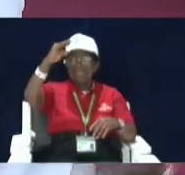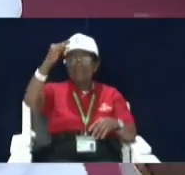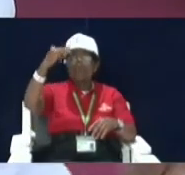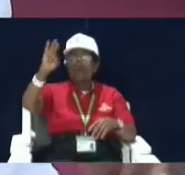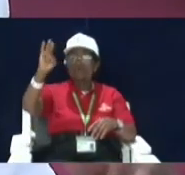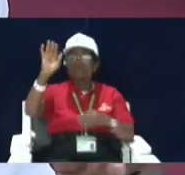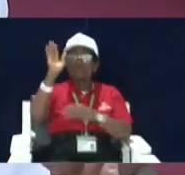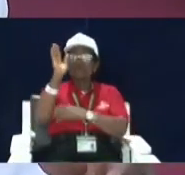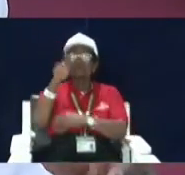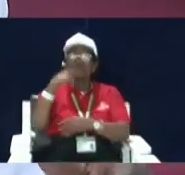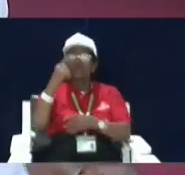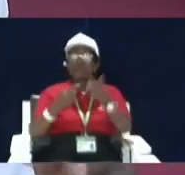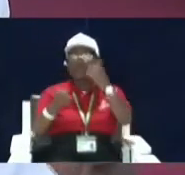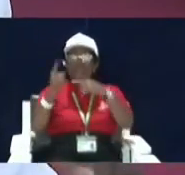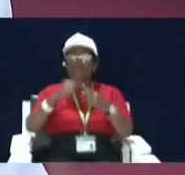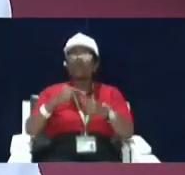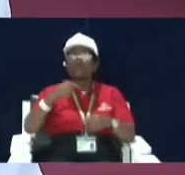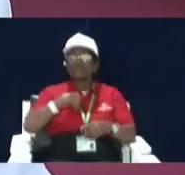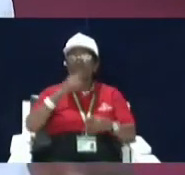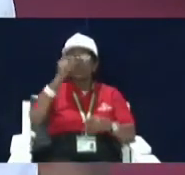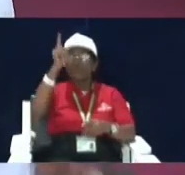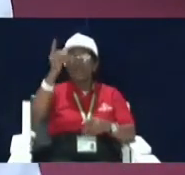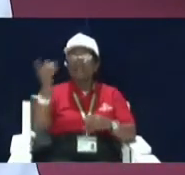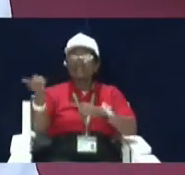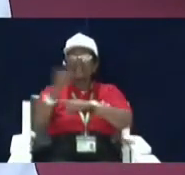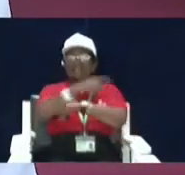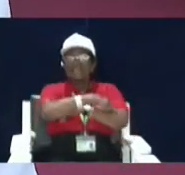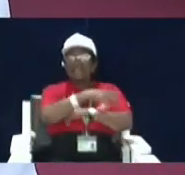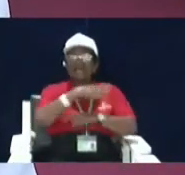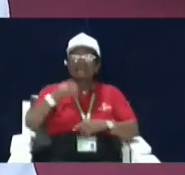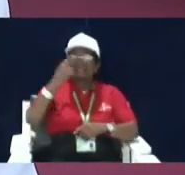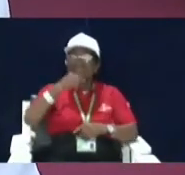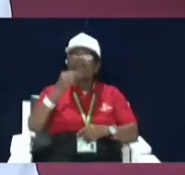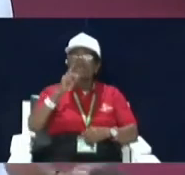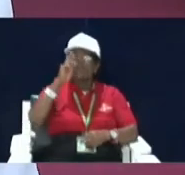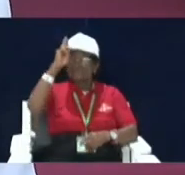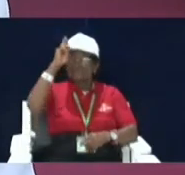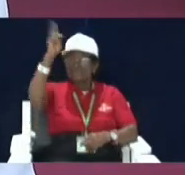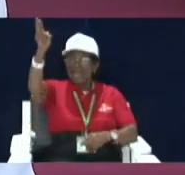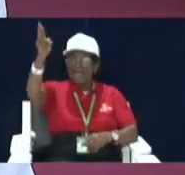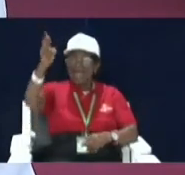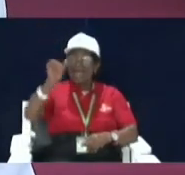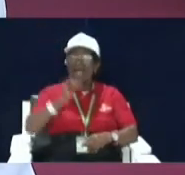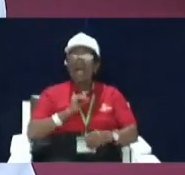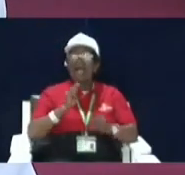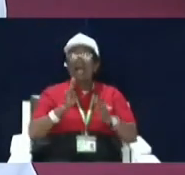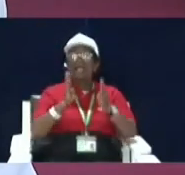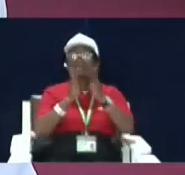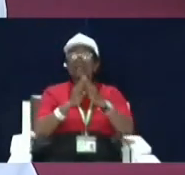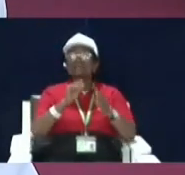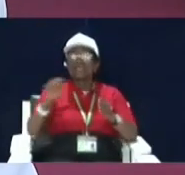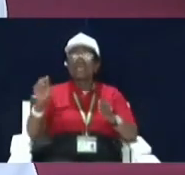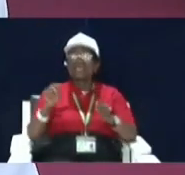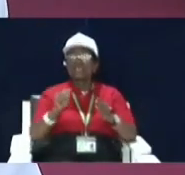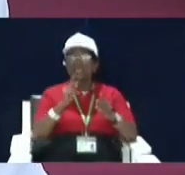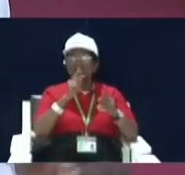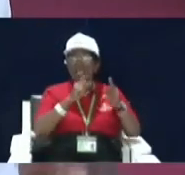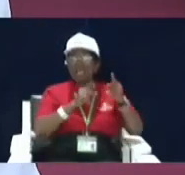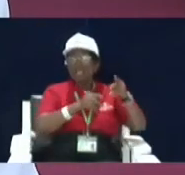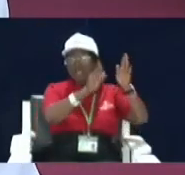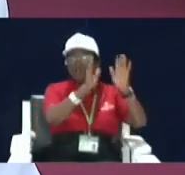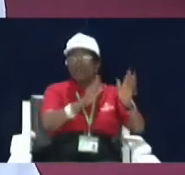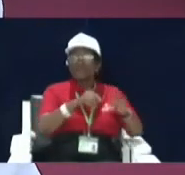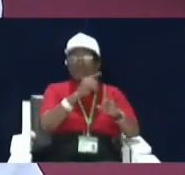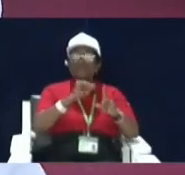who came to me one day and said that, sir, I met a prophet when I was 44 years old